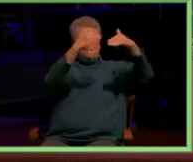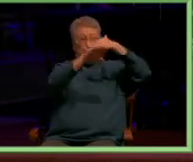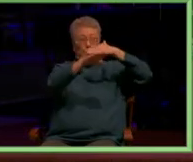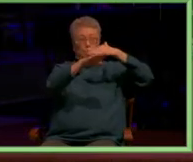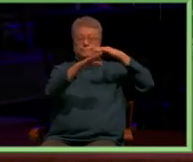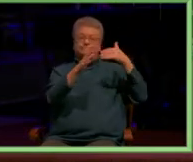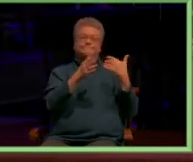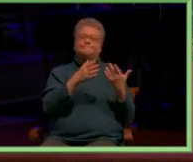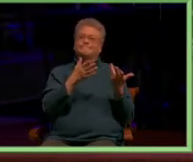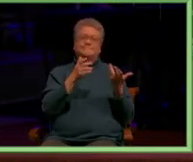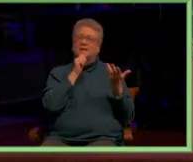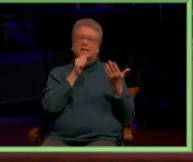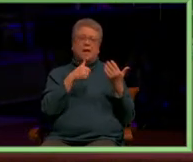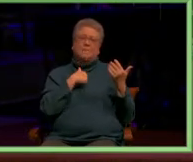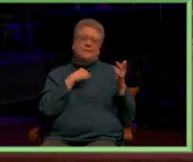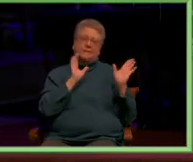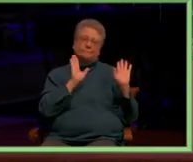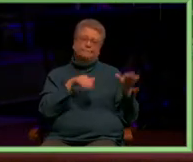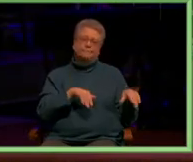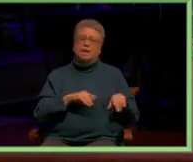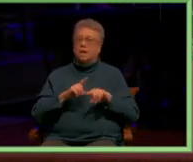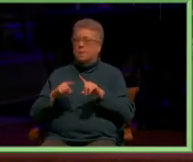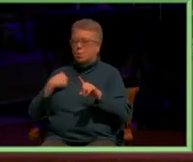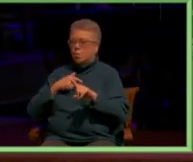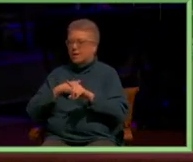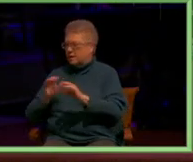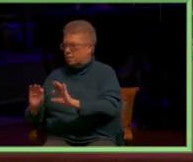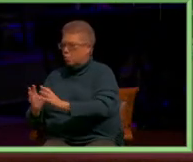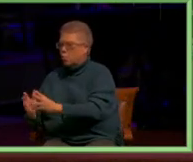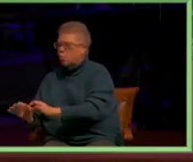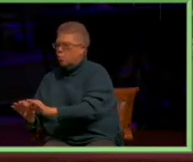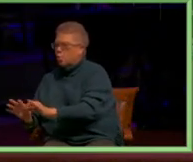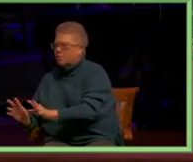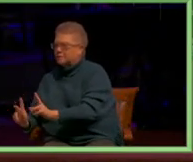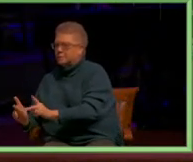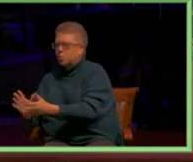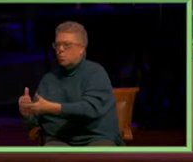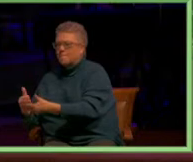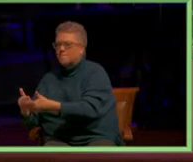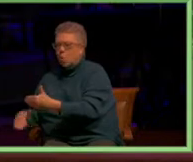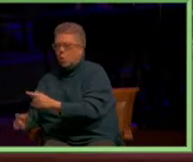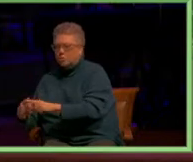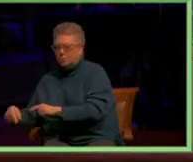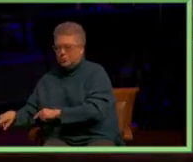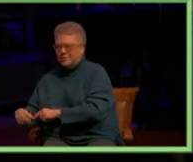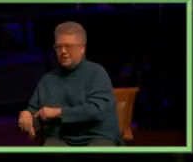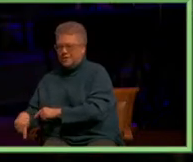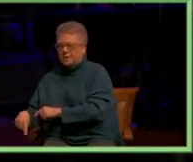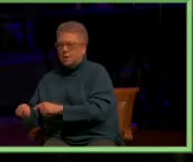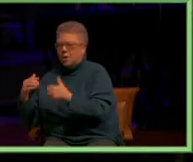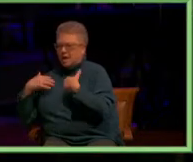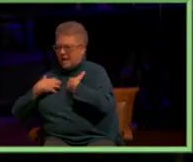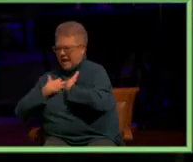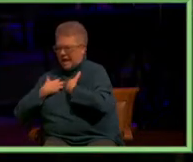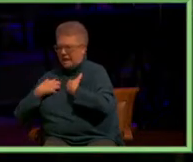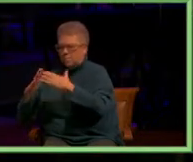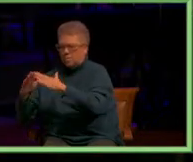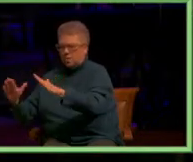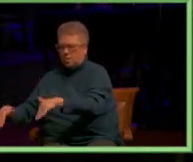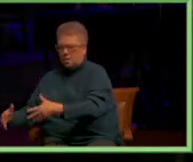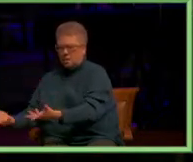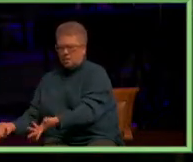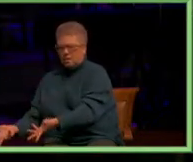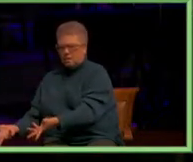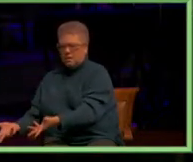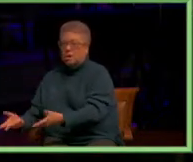in a barn, he's reminding that God took on flesh and came to us. And think about it. We sing about silent night.